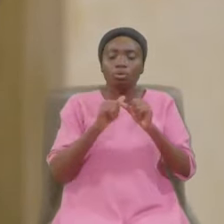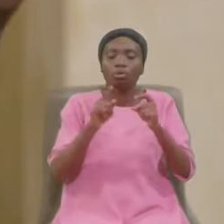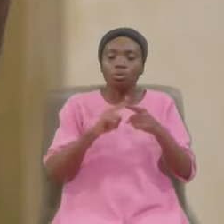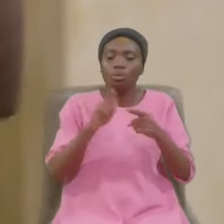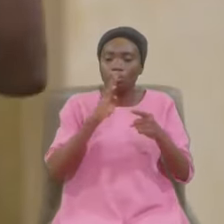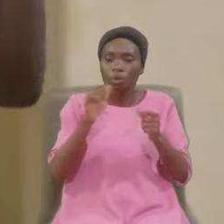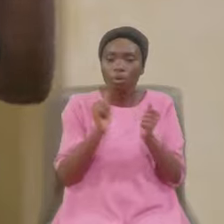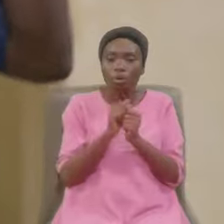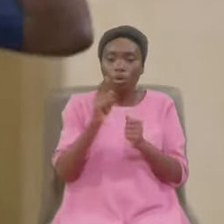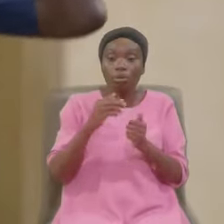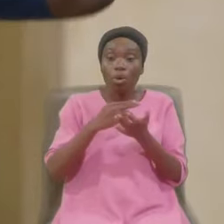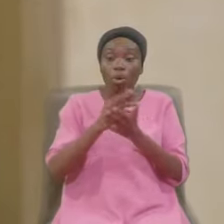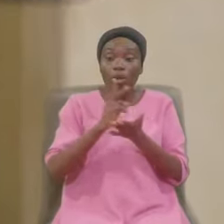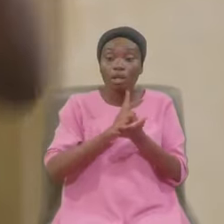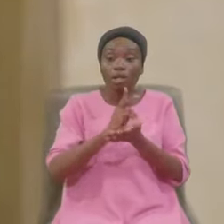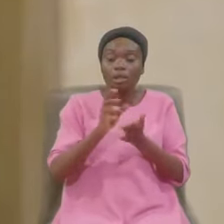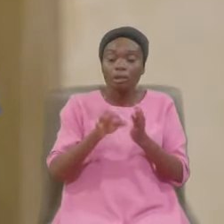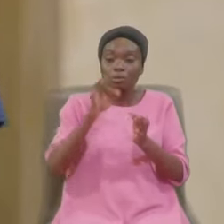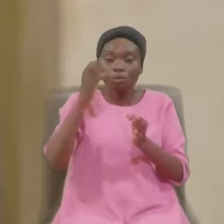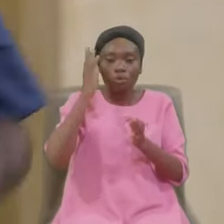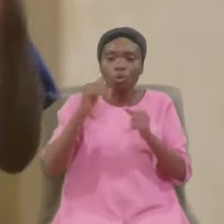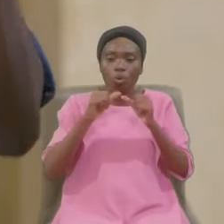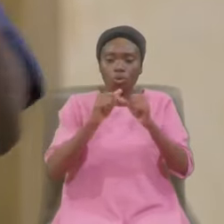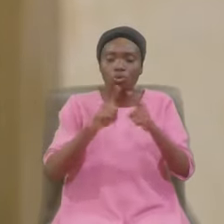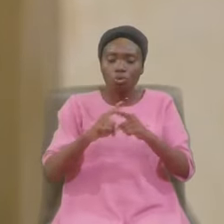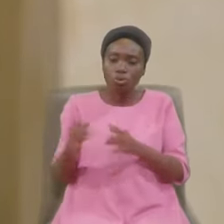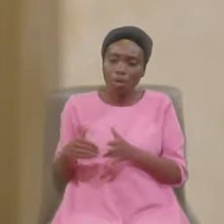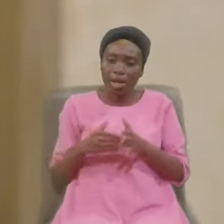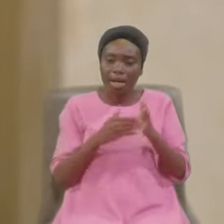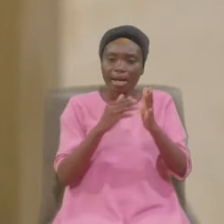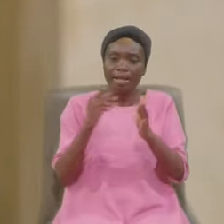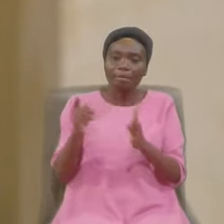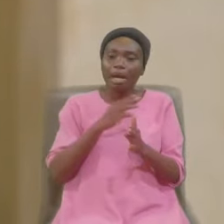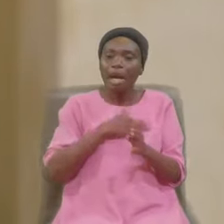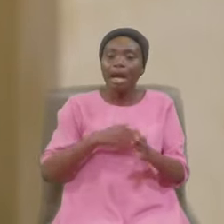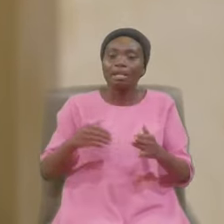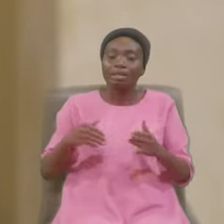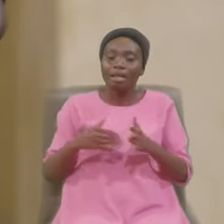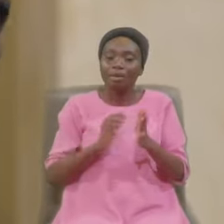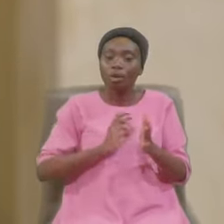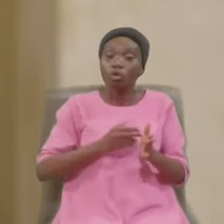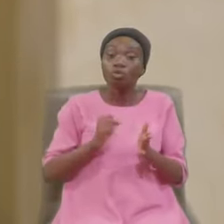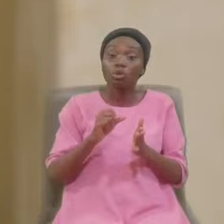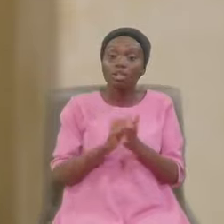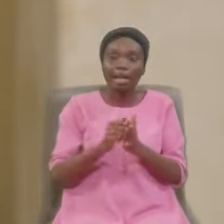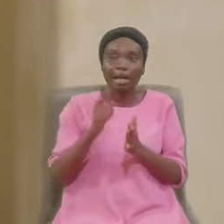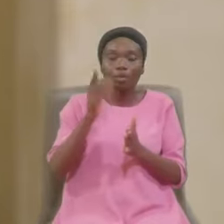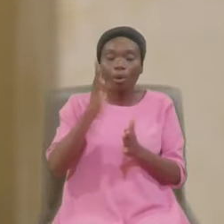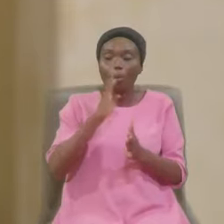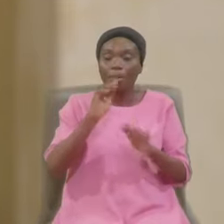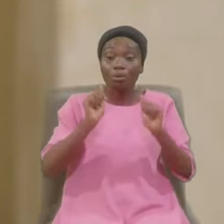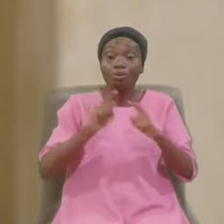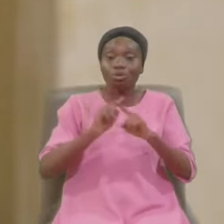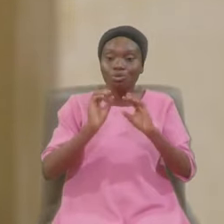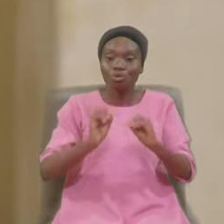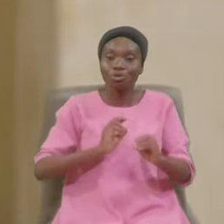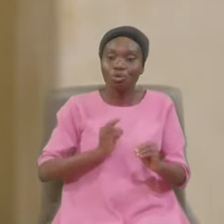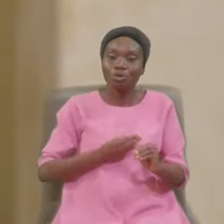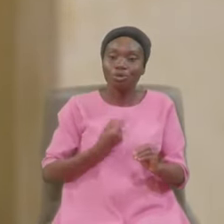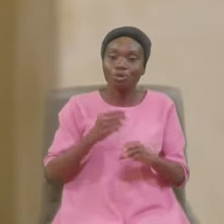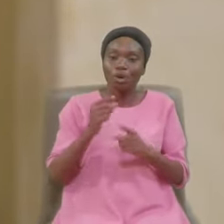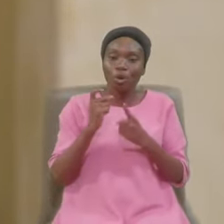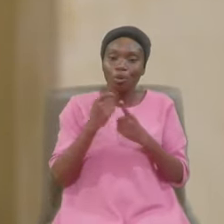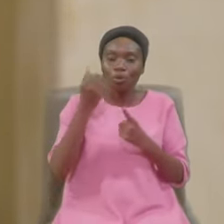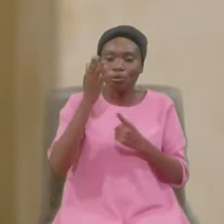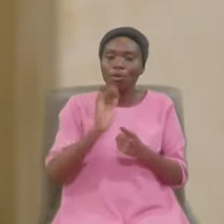Holy Spirit will continue to be his guidance and direct us, so that he'll be able to teach us the word of God. So I thank